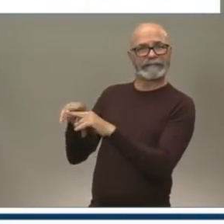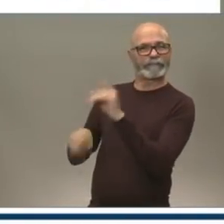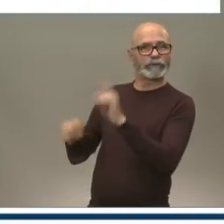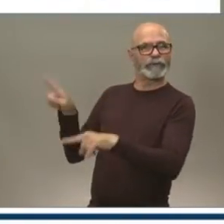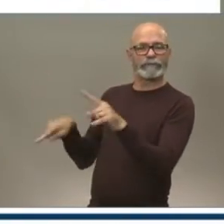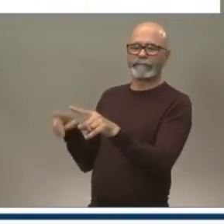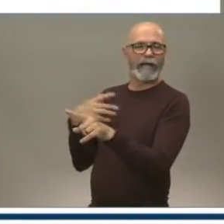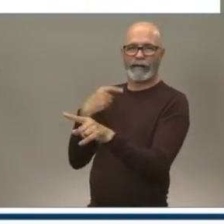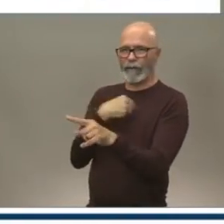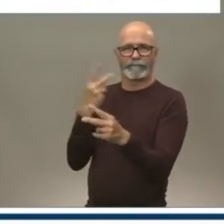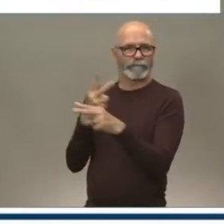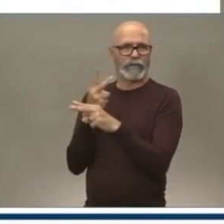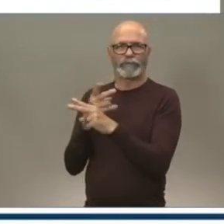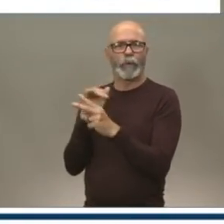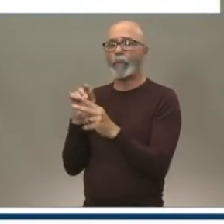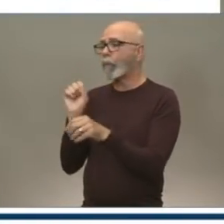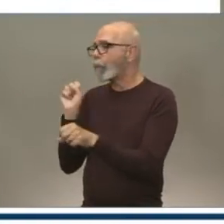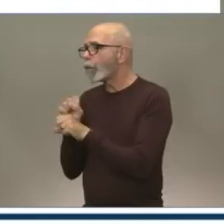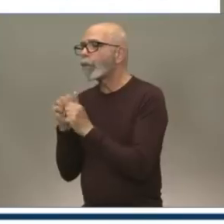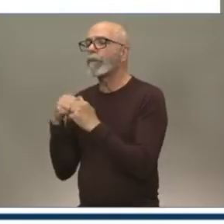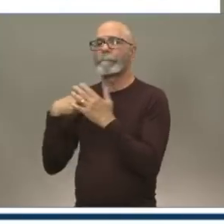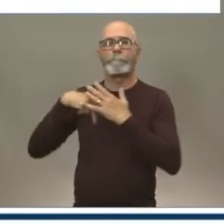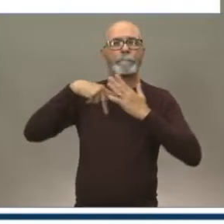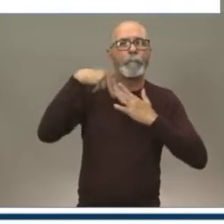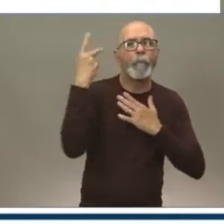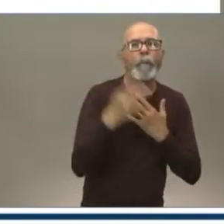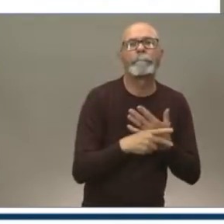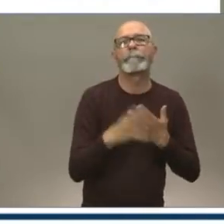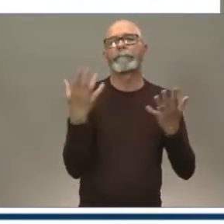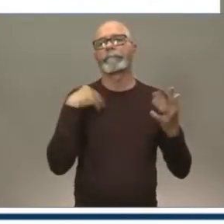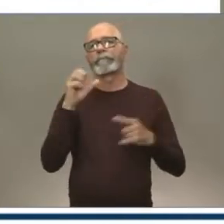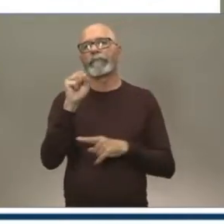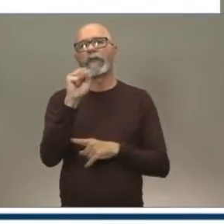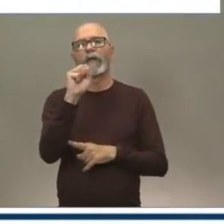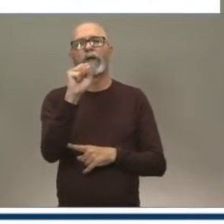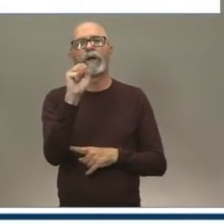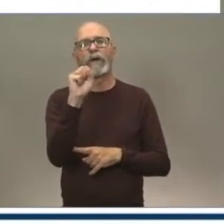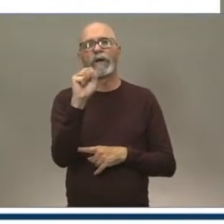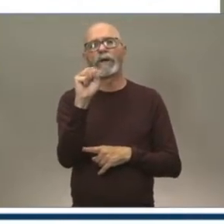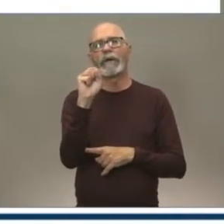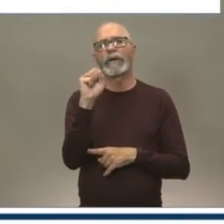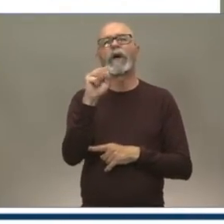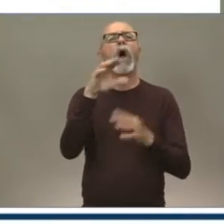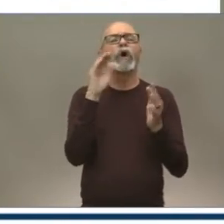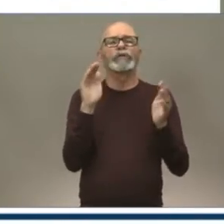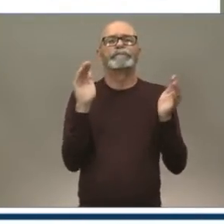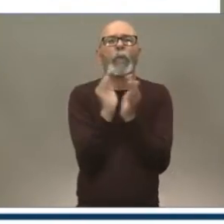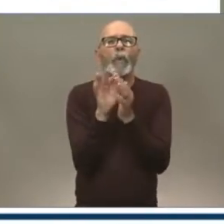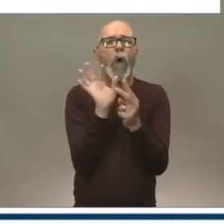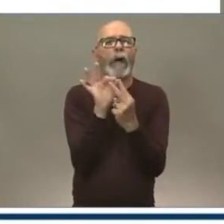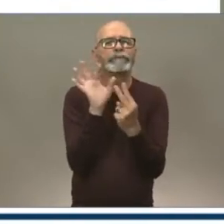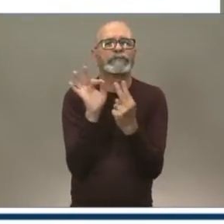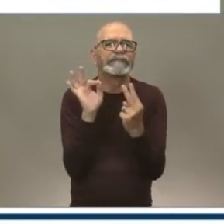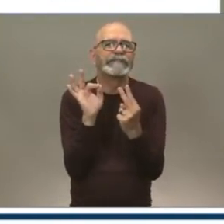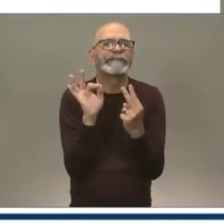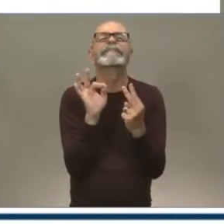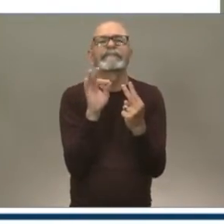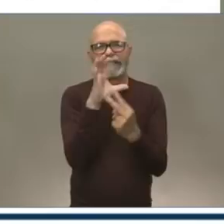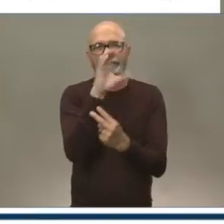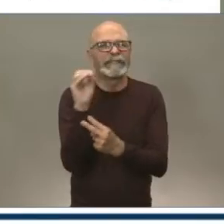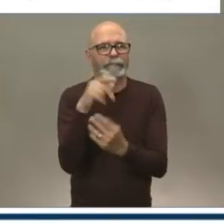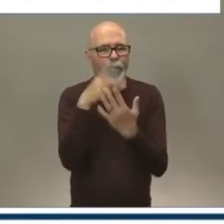or their small option homes or their day programs where they are at to provide them vaccination. And this is